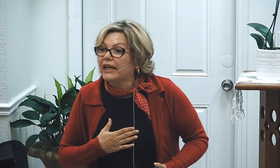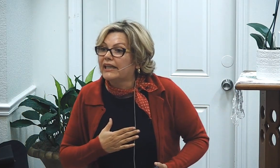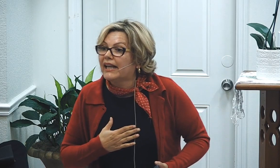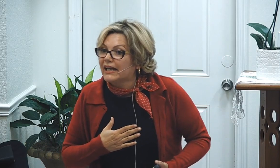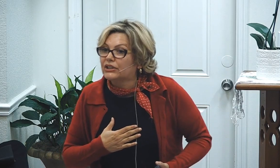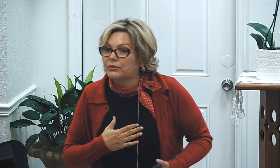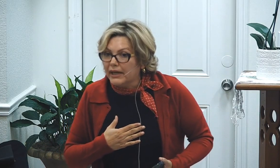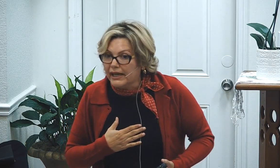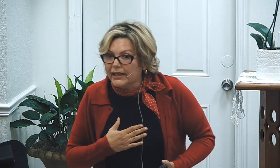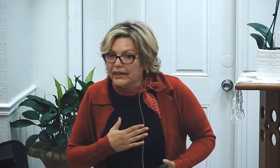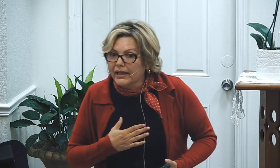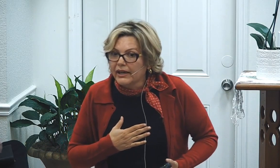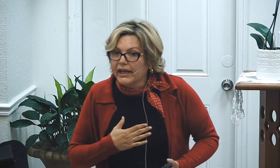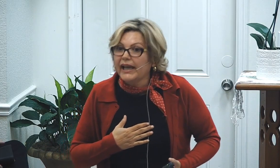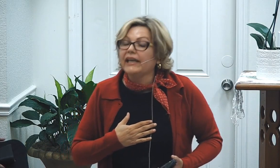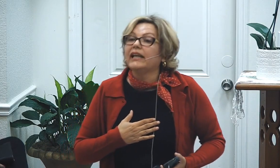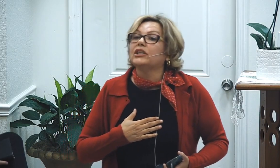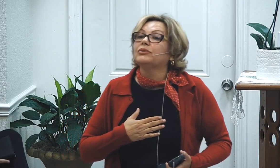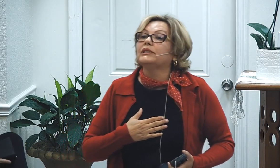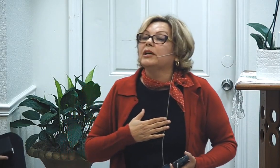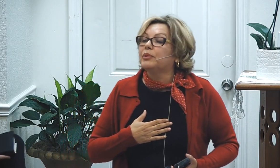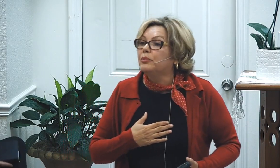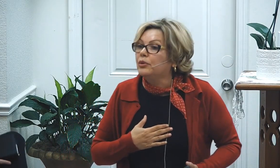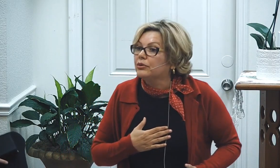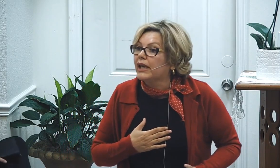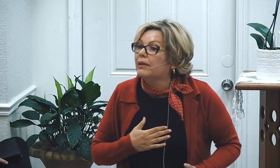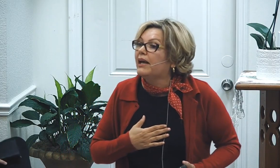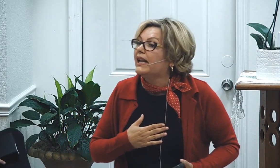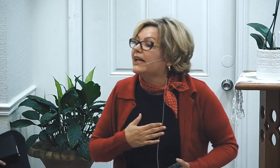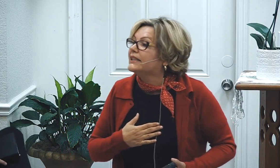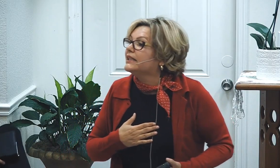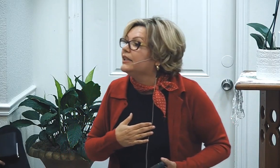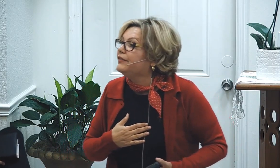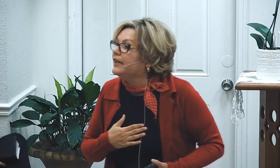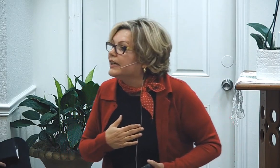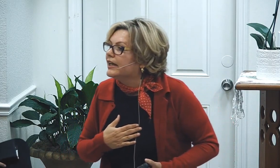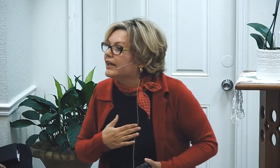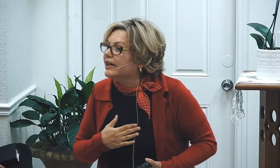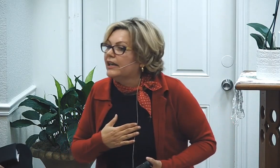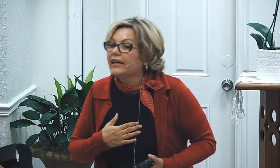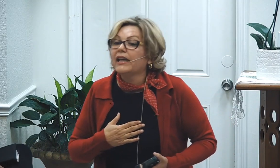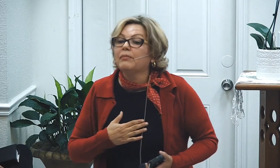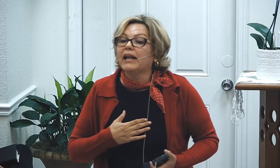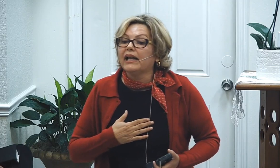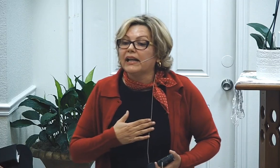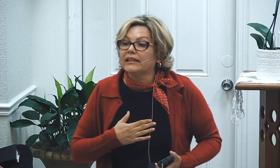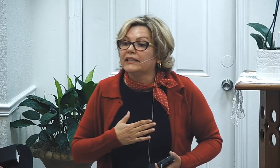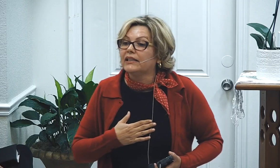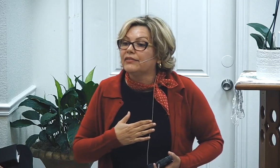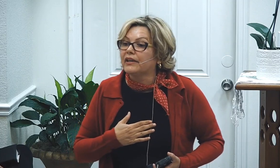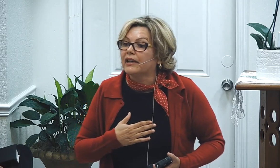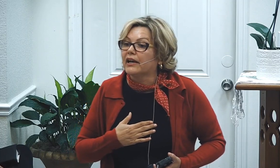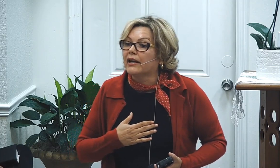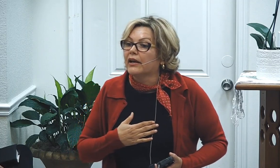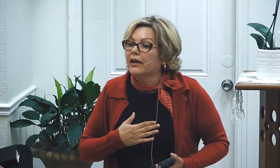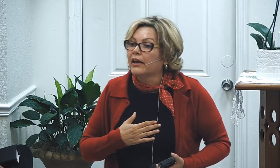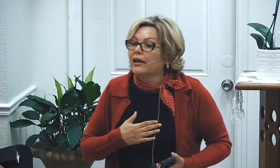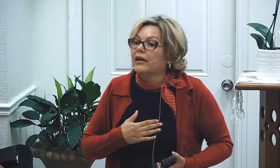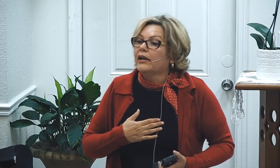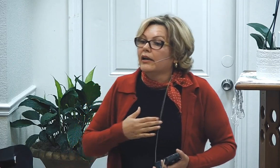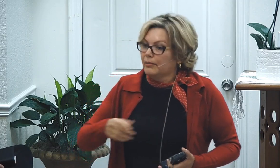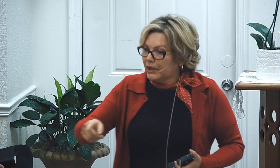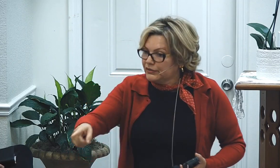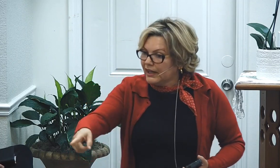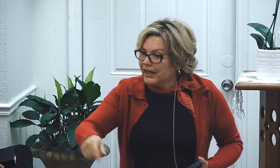And this is our shout, the cry of the church. What does the church proclaim to the world? What Maranatha means? What